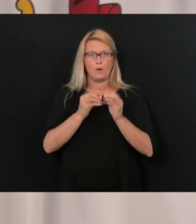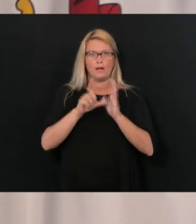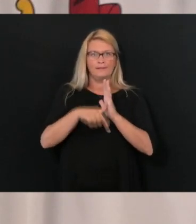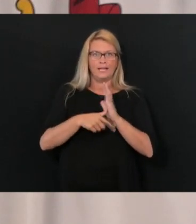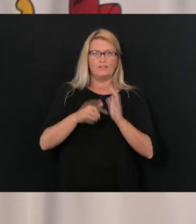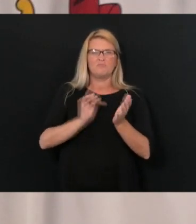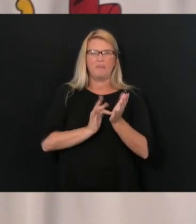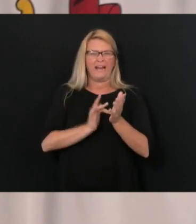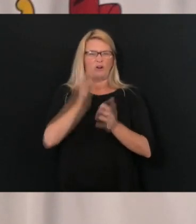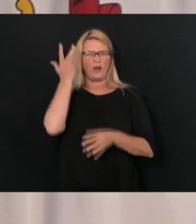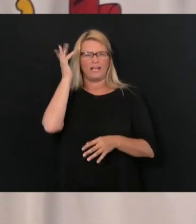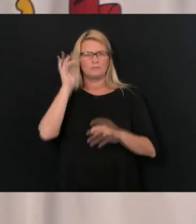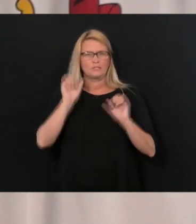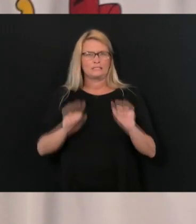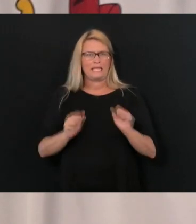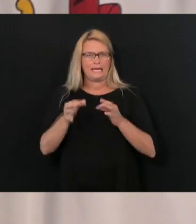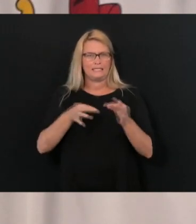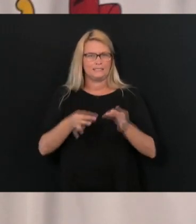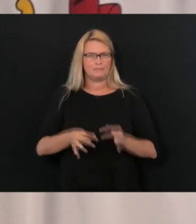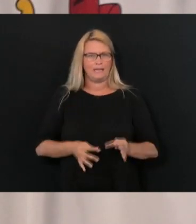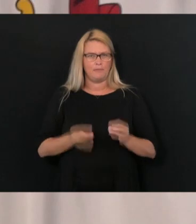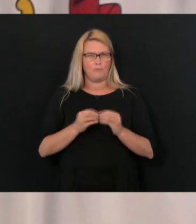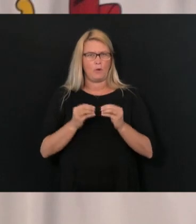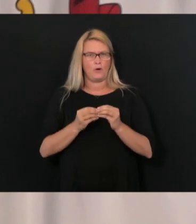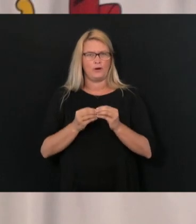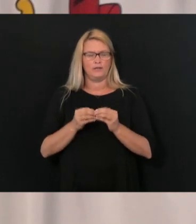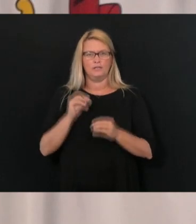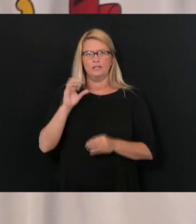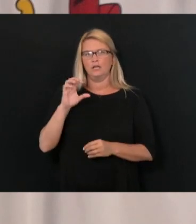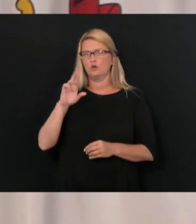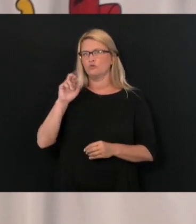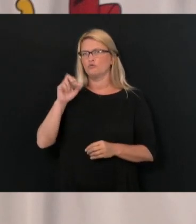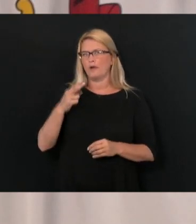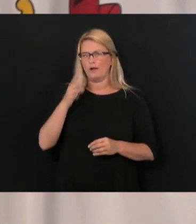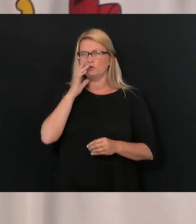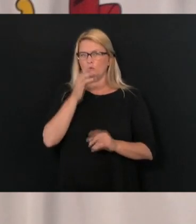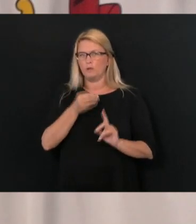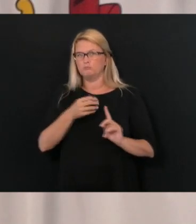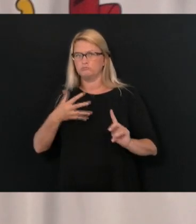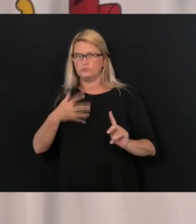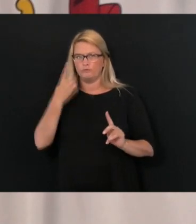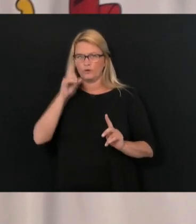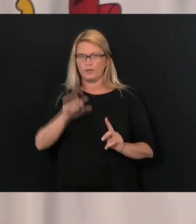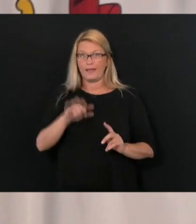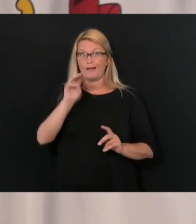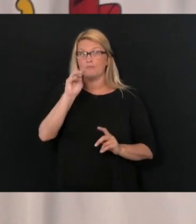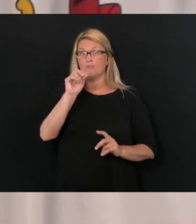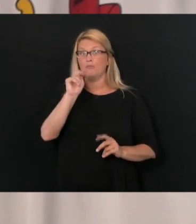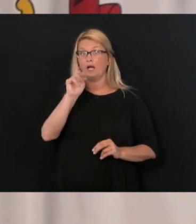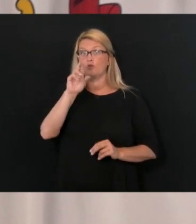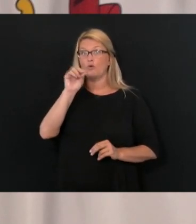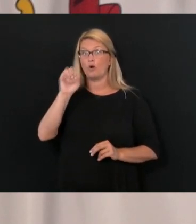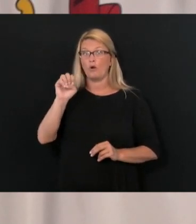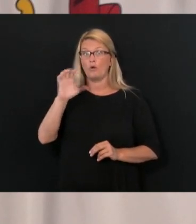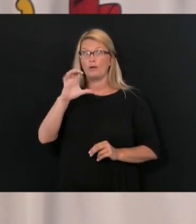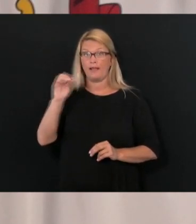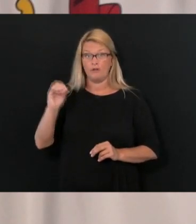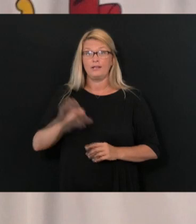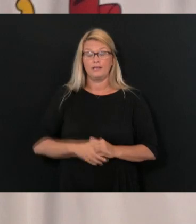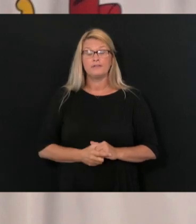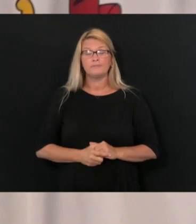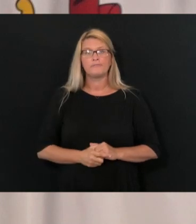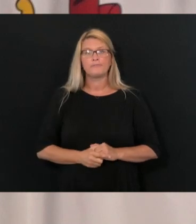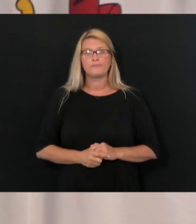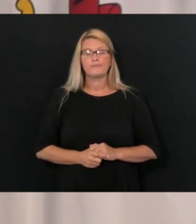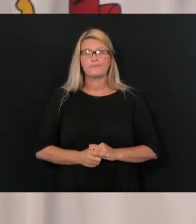experts and Secretary Crouch talk more about this in Monroe County. But in addition to